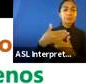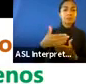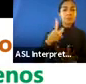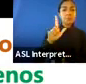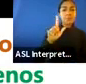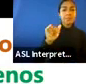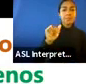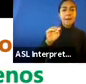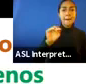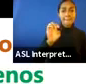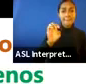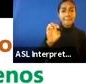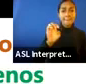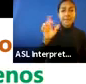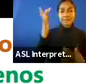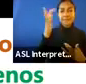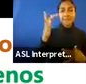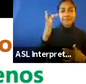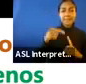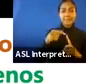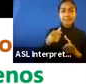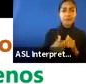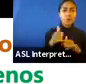common vector-borne disease in the US.